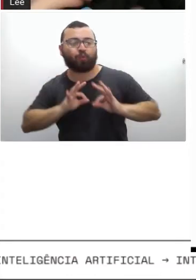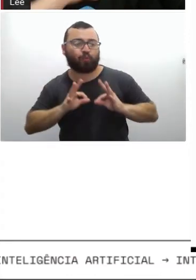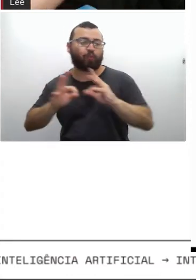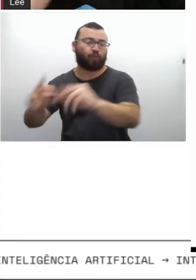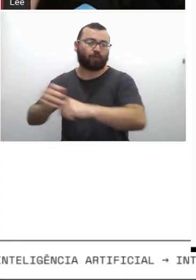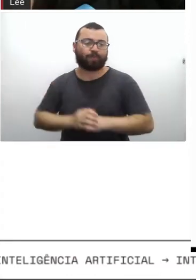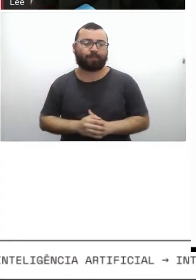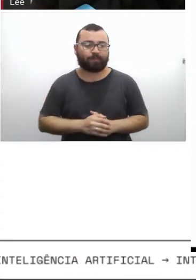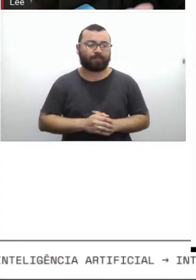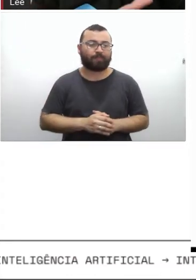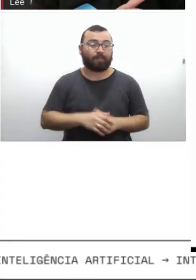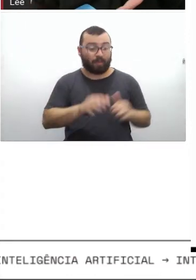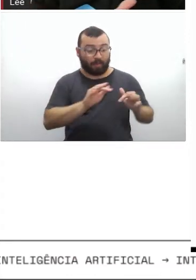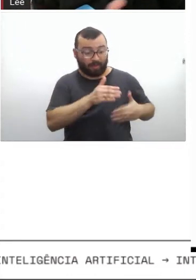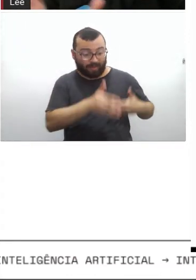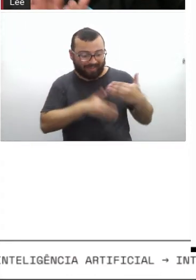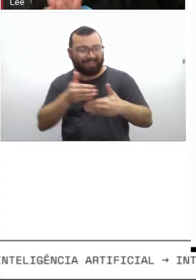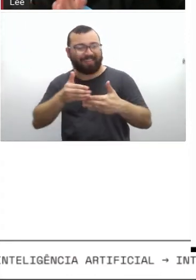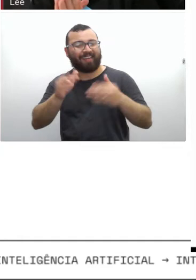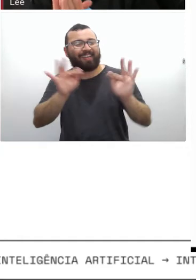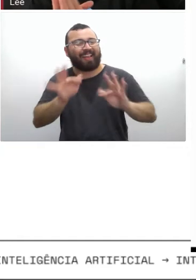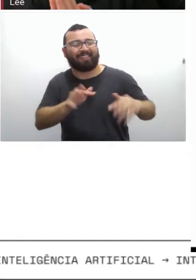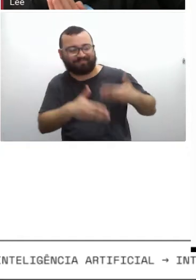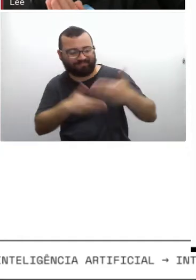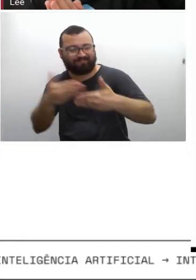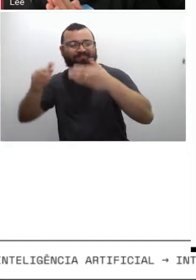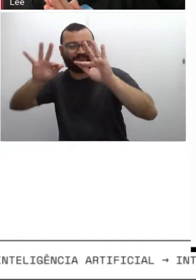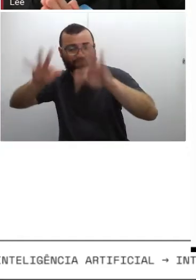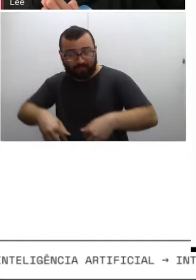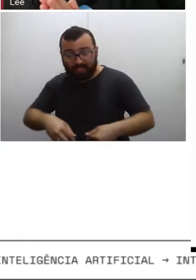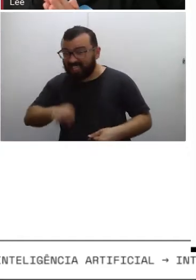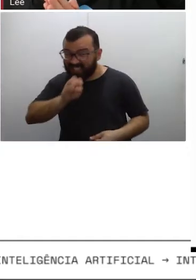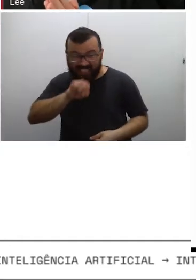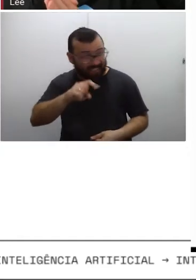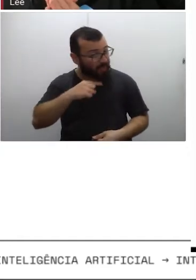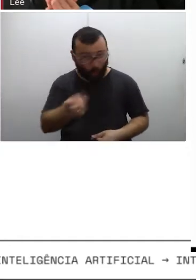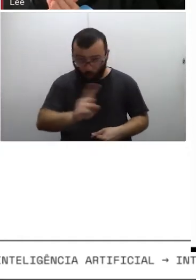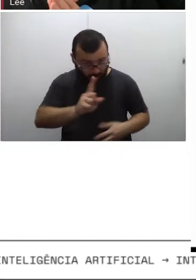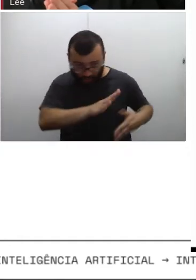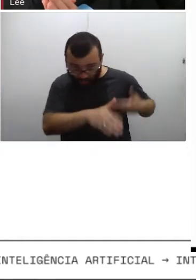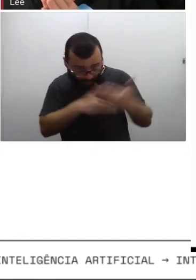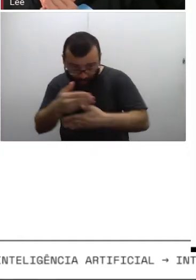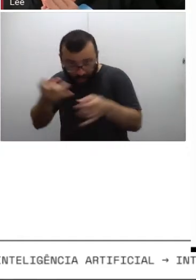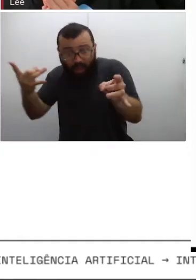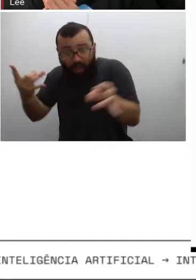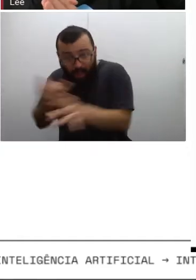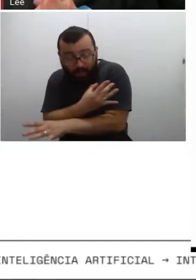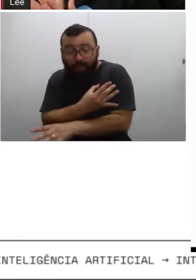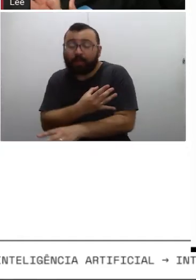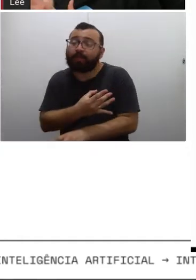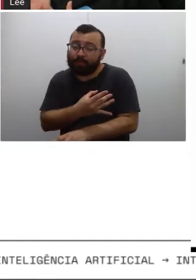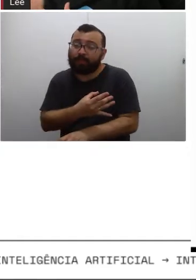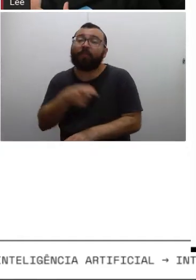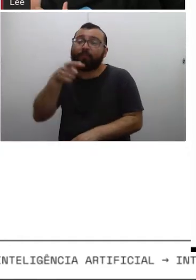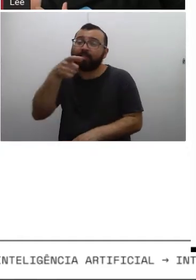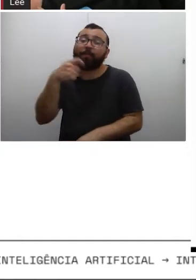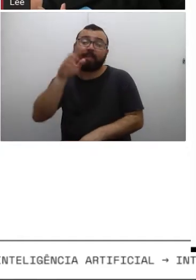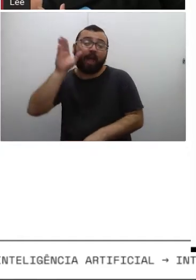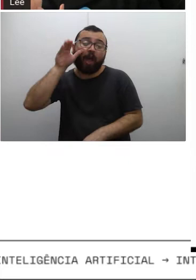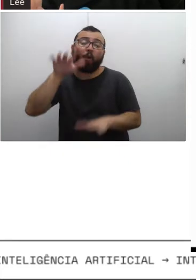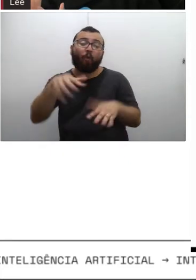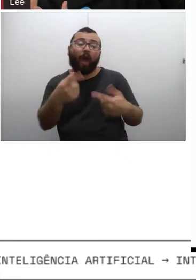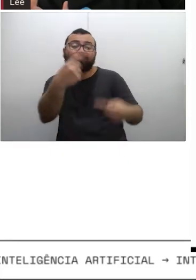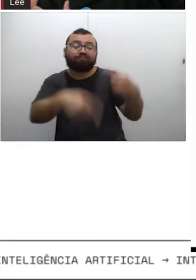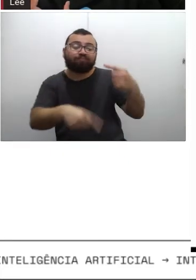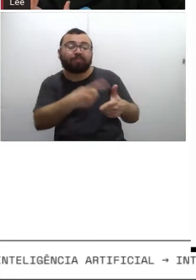all that completed the happy flow. And if they did not complete the happy flow, then you're curious on where they dropped off.